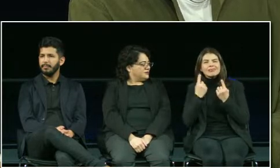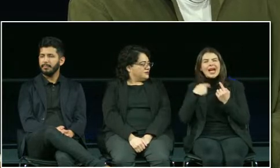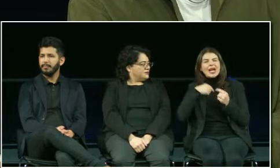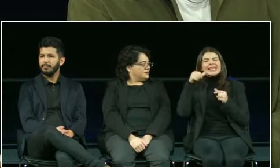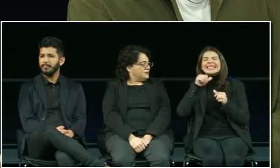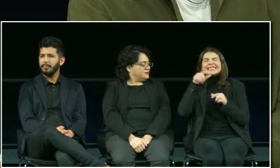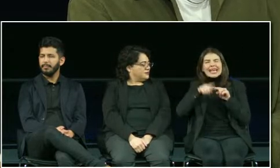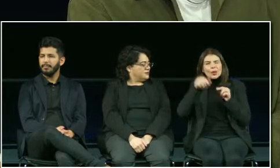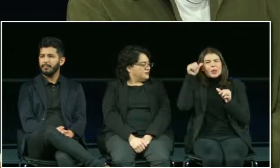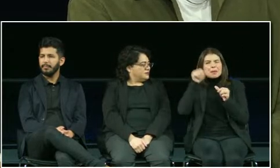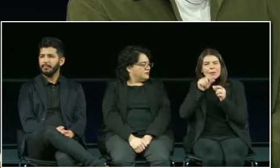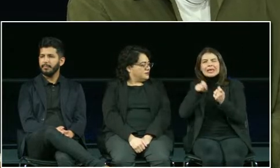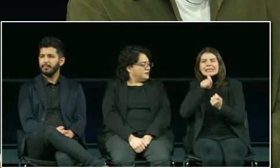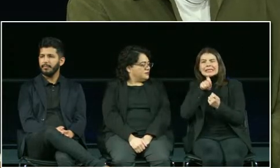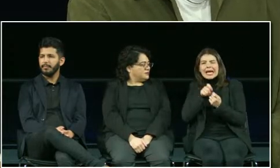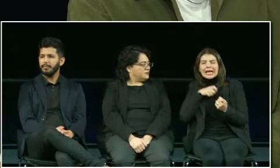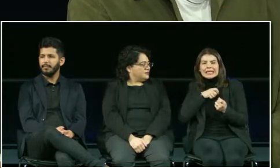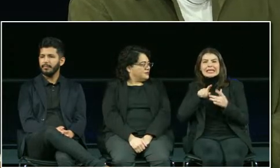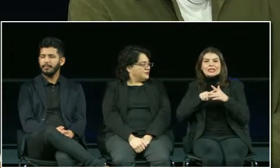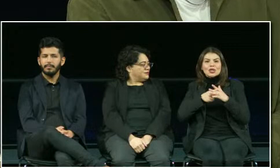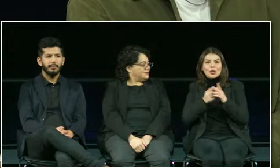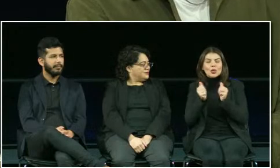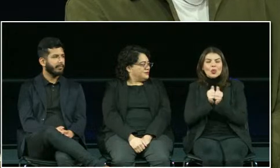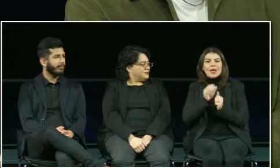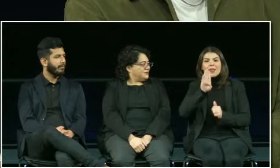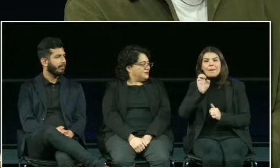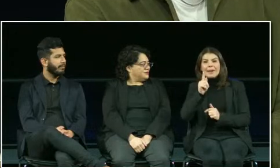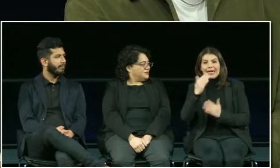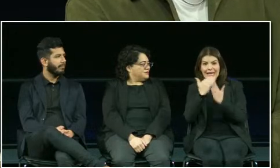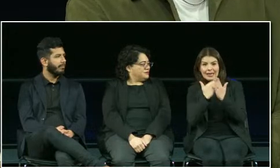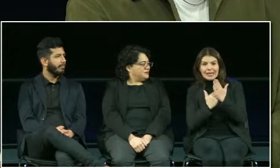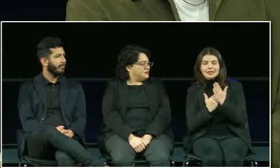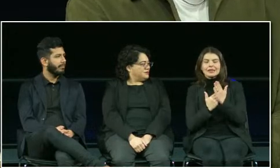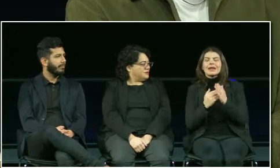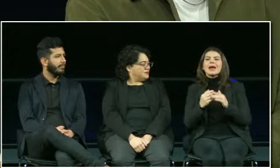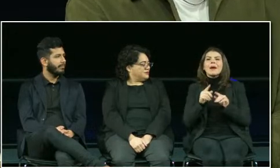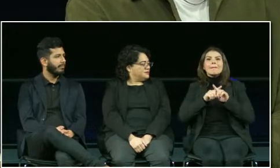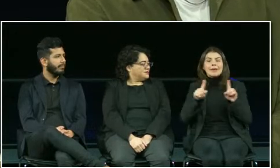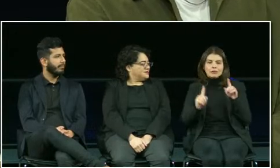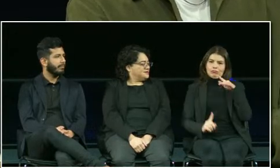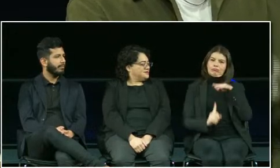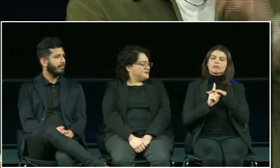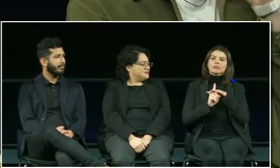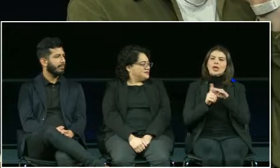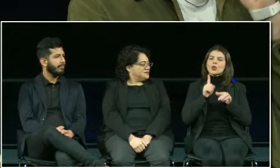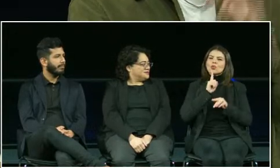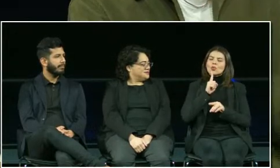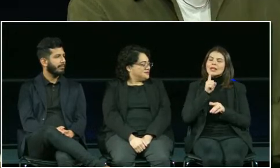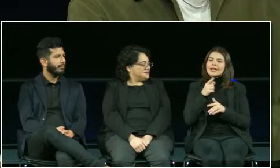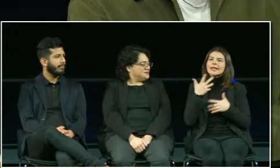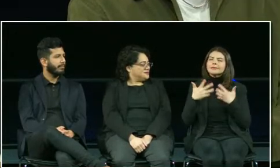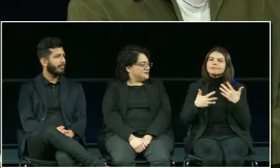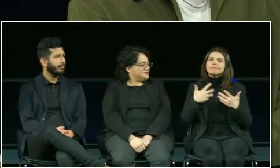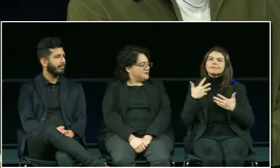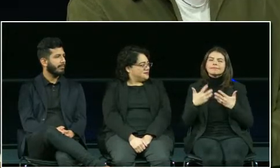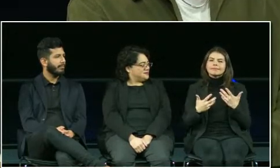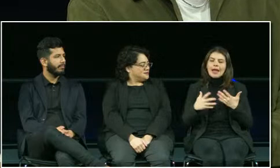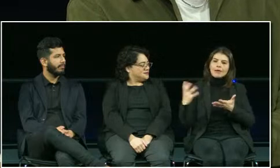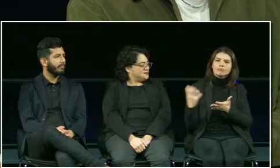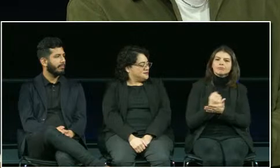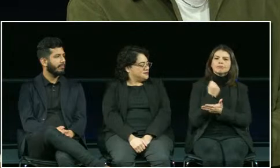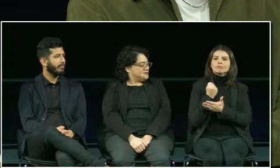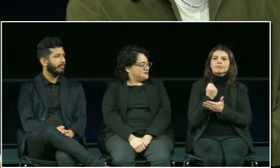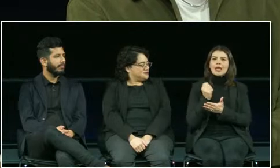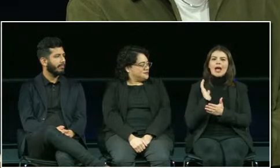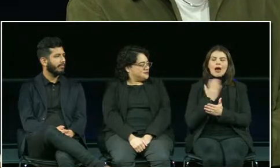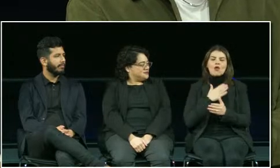remember exactly when the sort of bucket list kind of idea came about, but whenever it did, it really sort of galvanized the